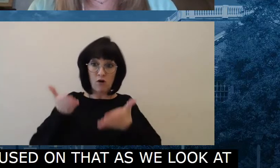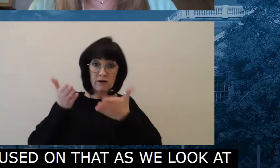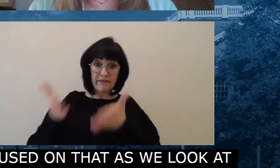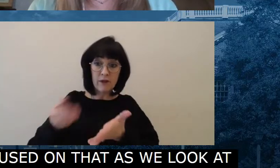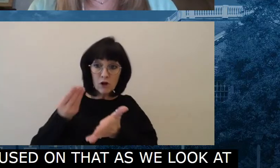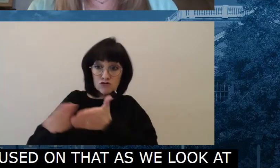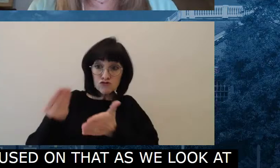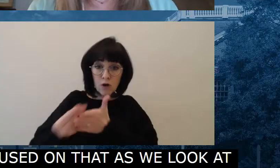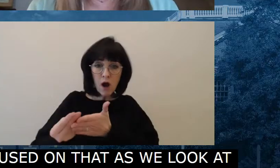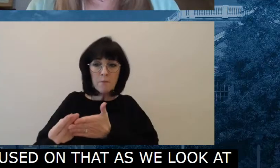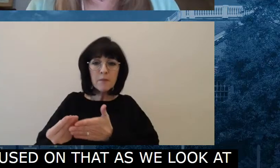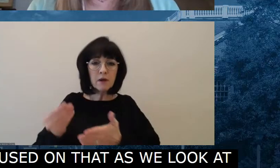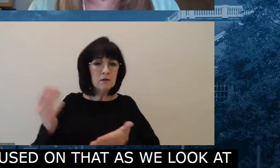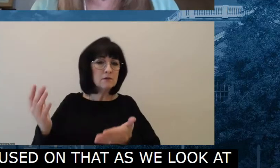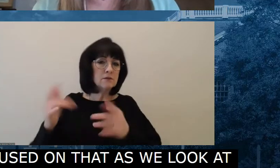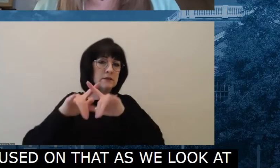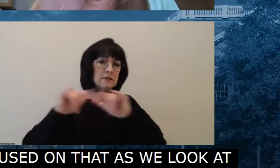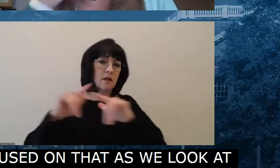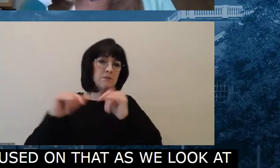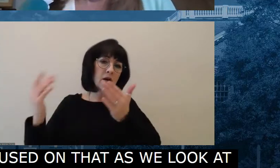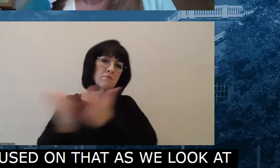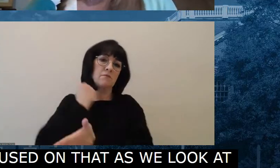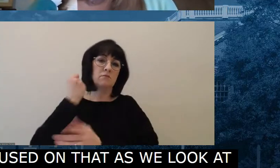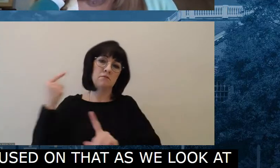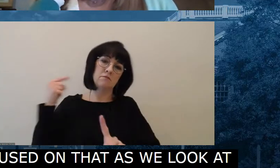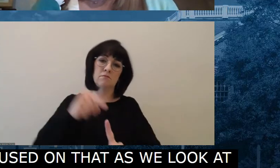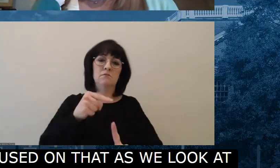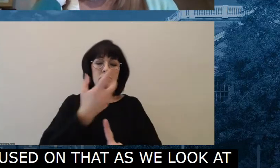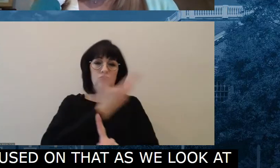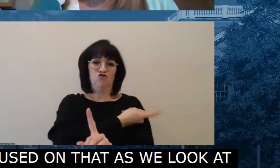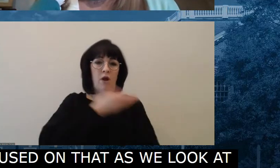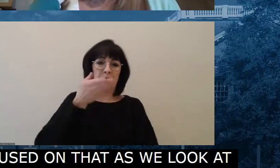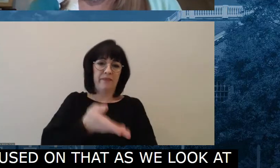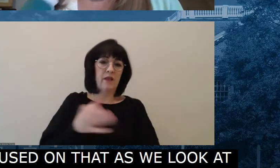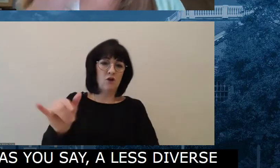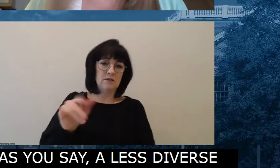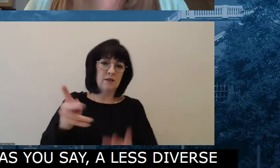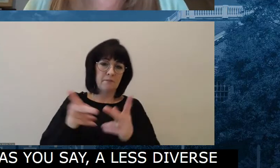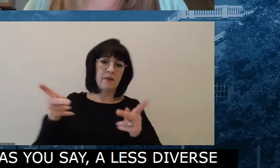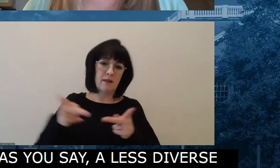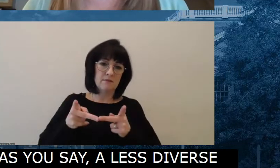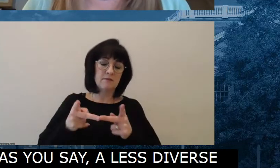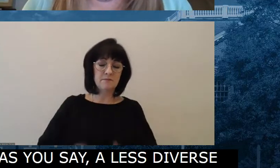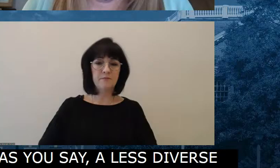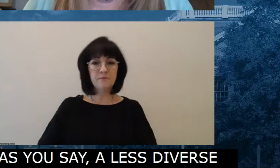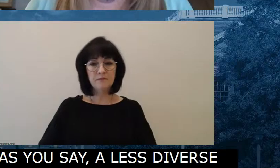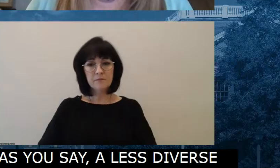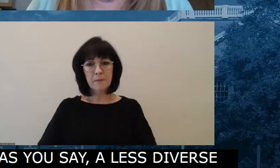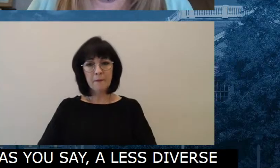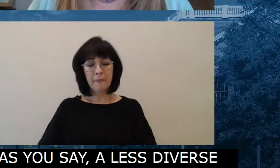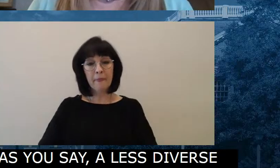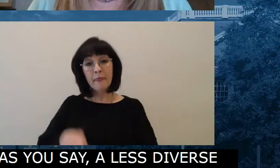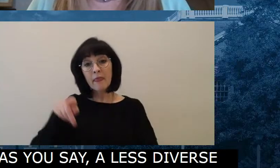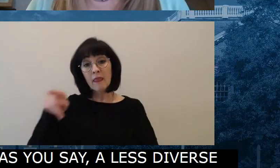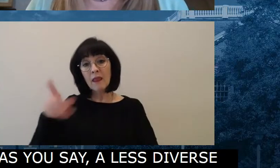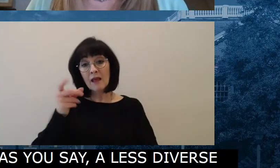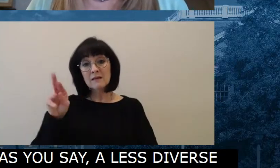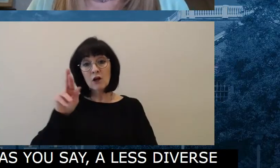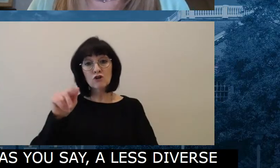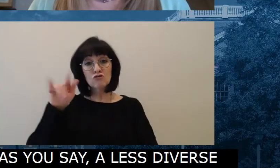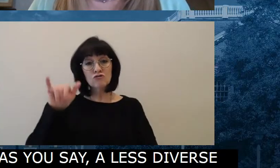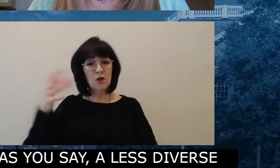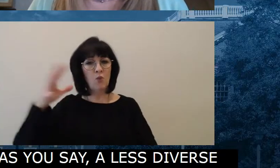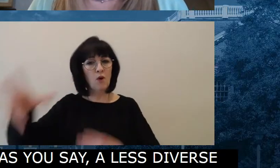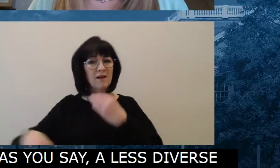vaccination effort. If I can add on to that, when we look at the conditions that are on the list for